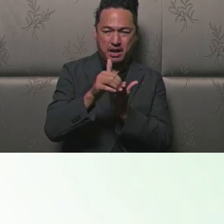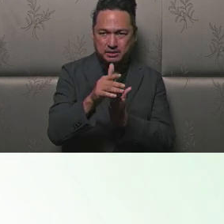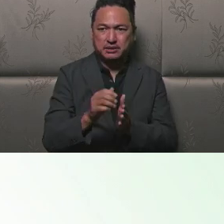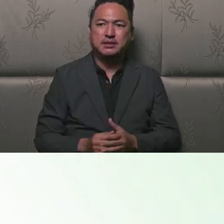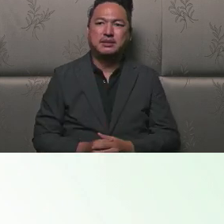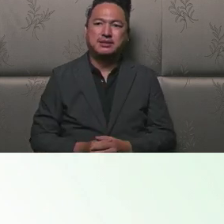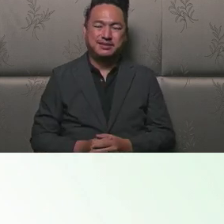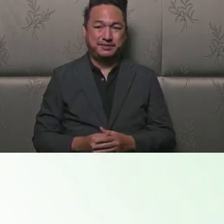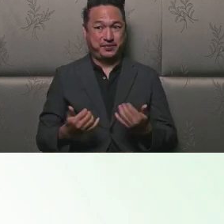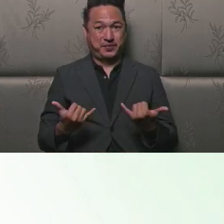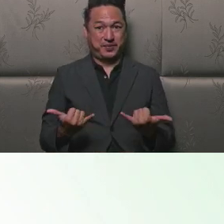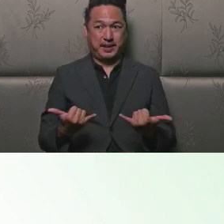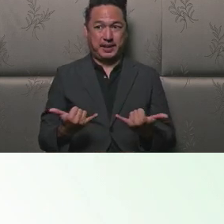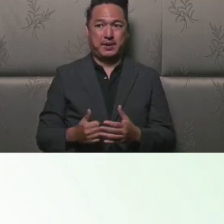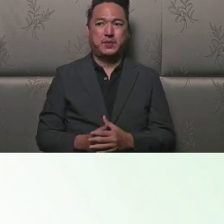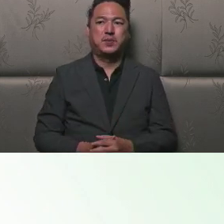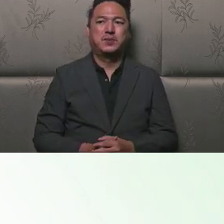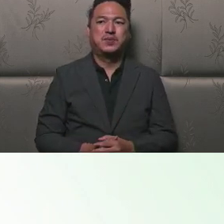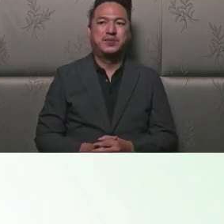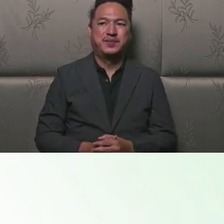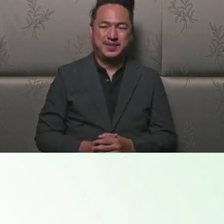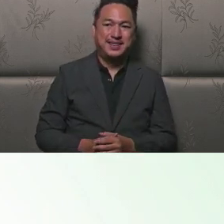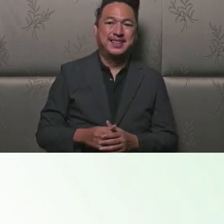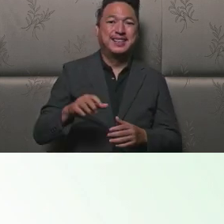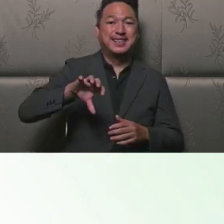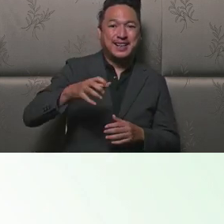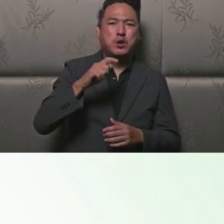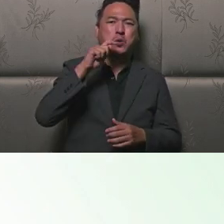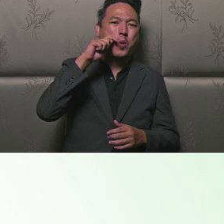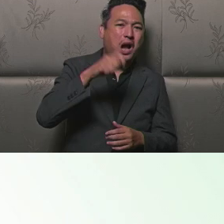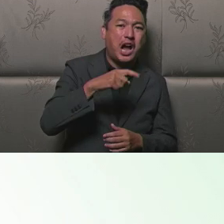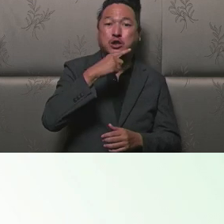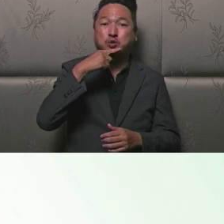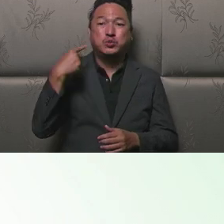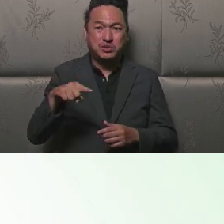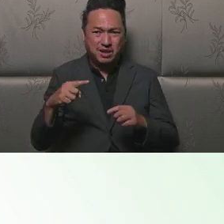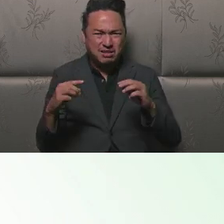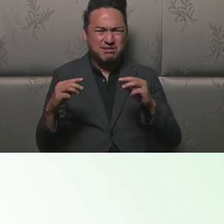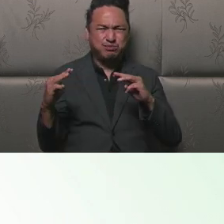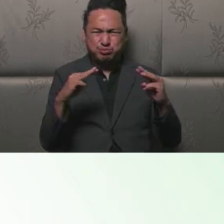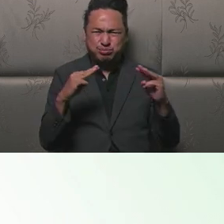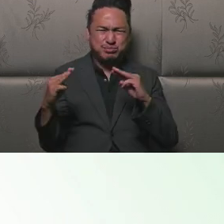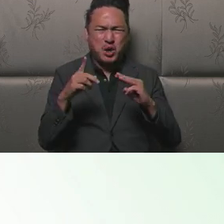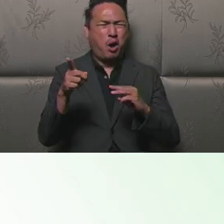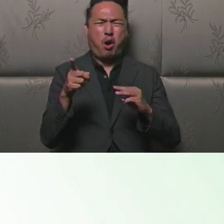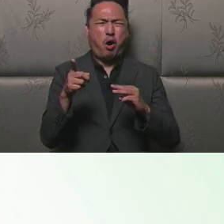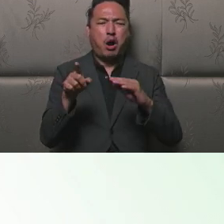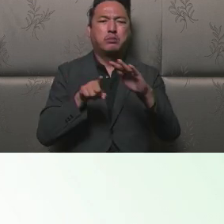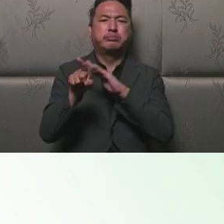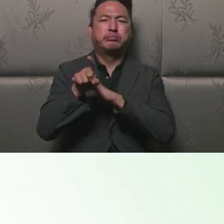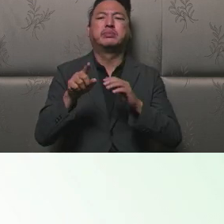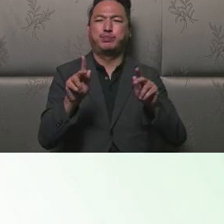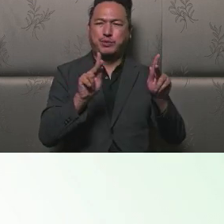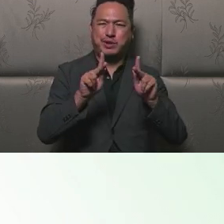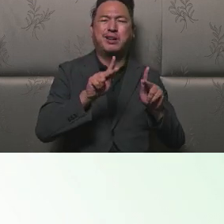a common situation. The numbers have been growing dramatically, particularly with the Ukrainian